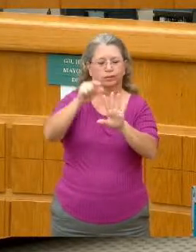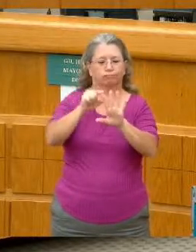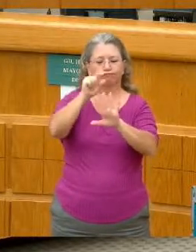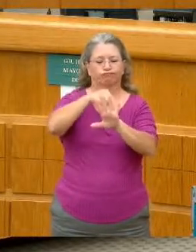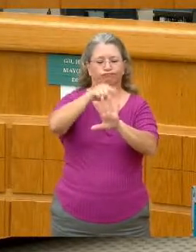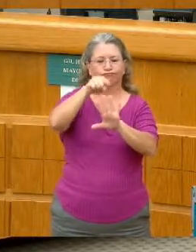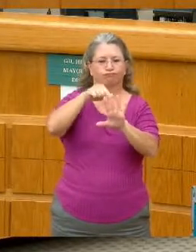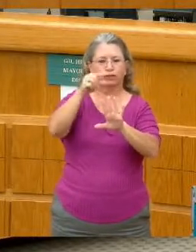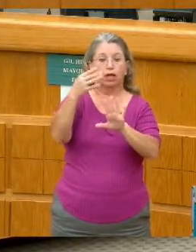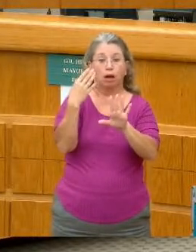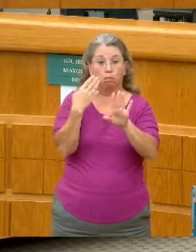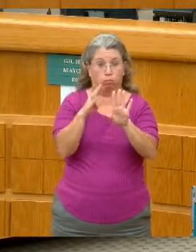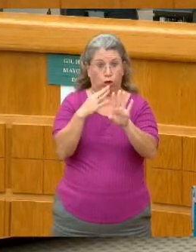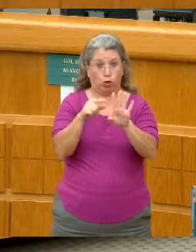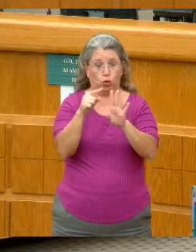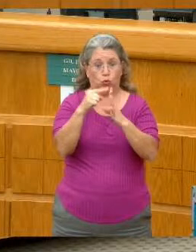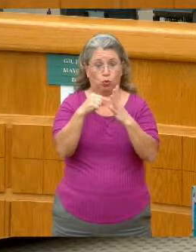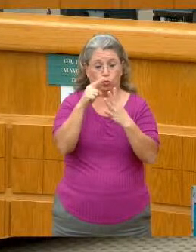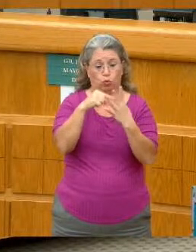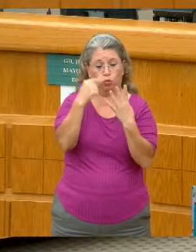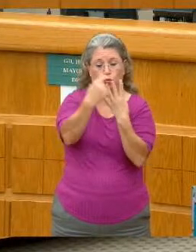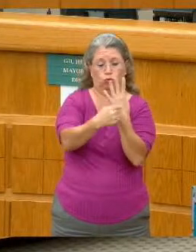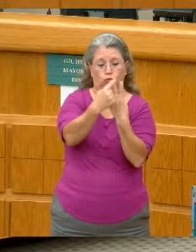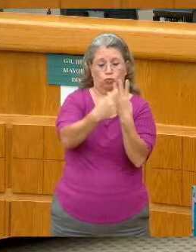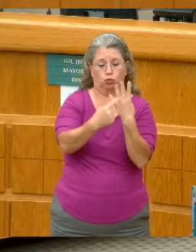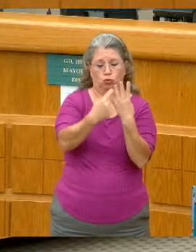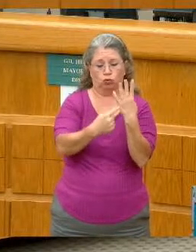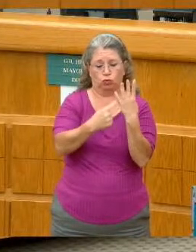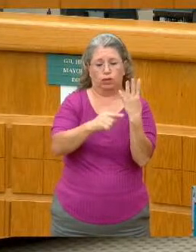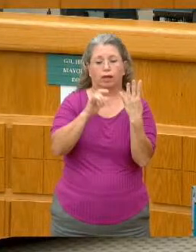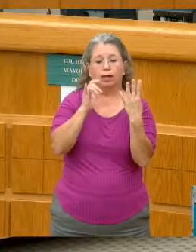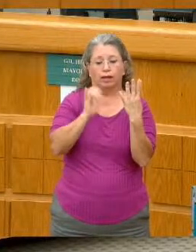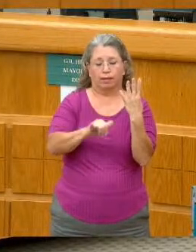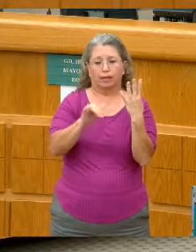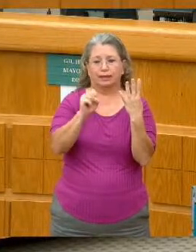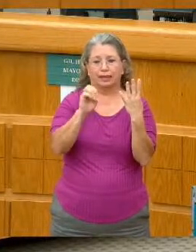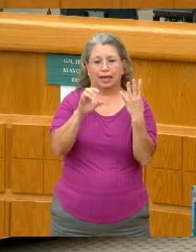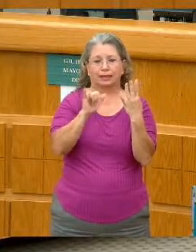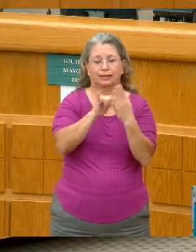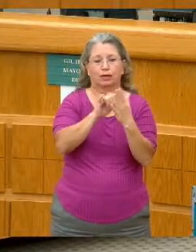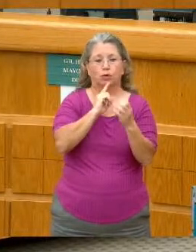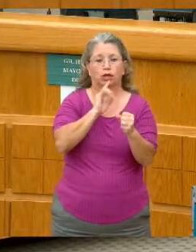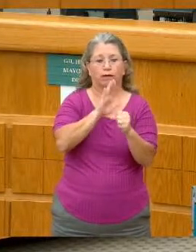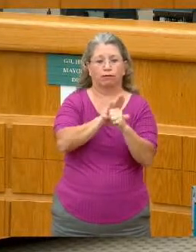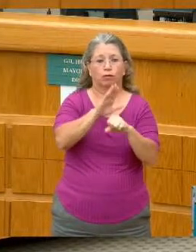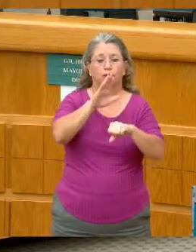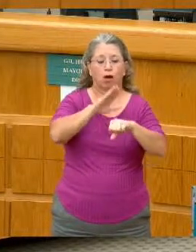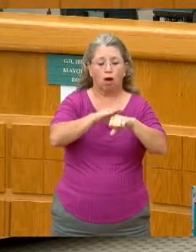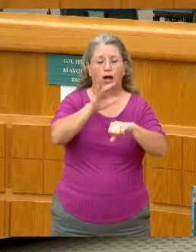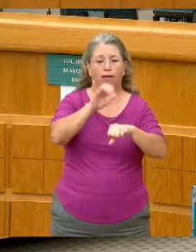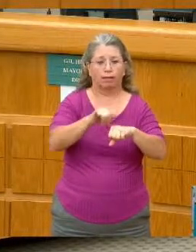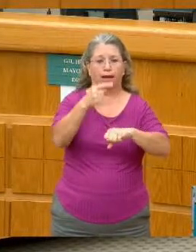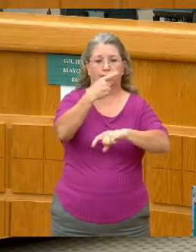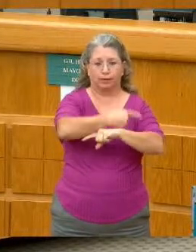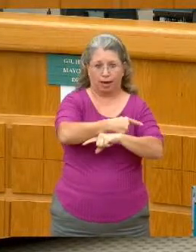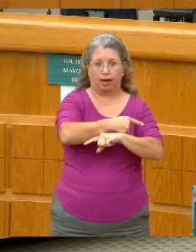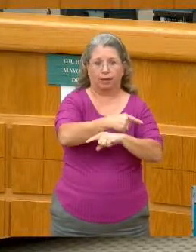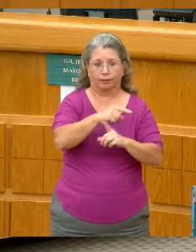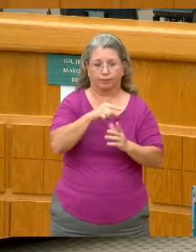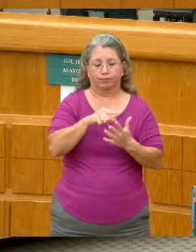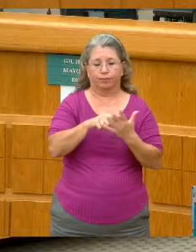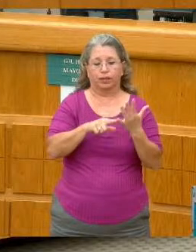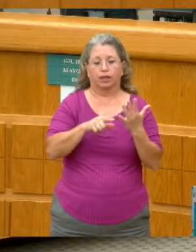the cases that were confirmed around that day, that were confirmed on that day shown. And typically